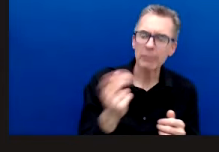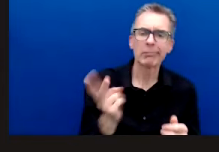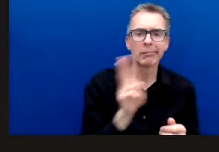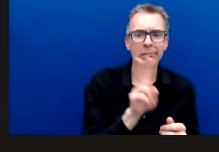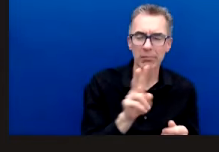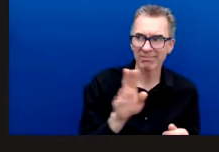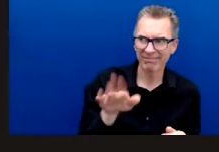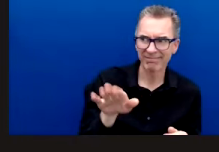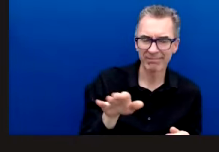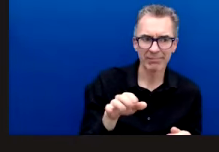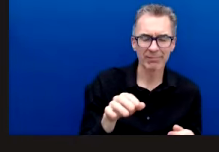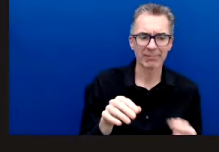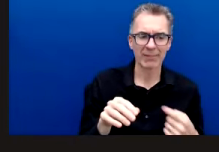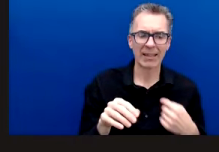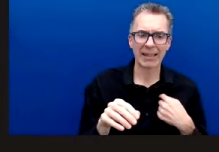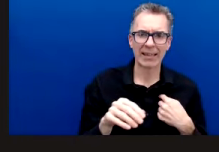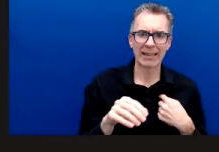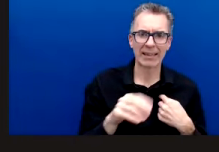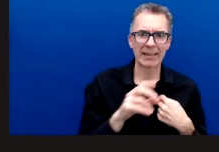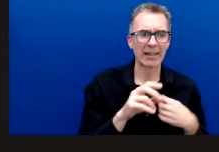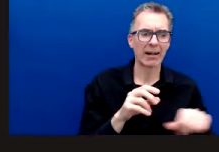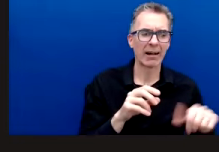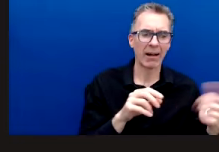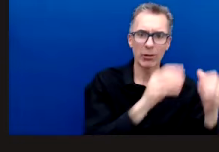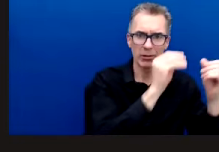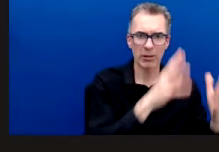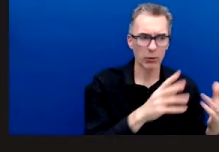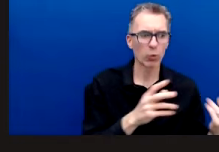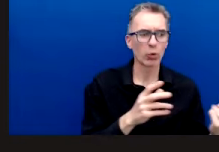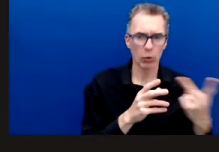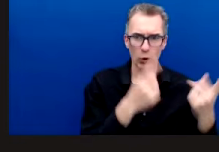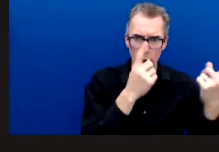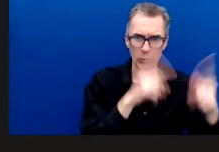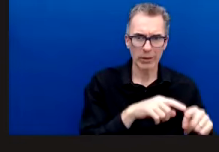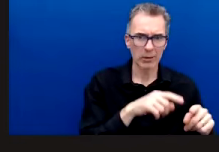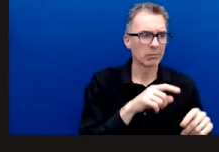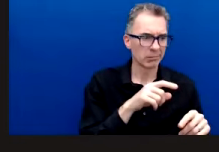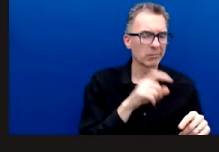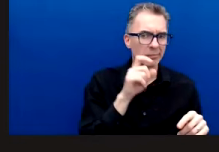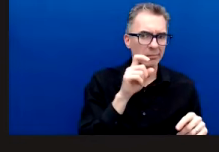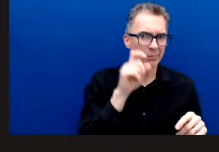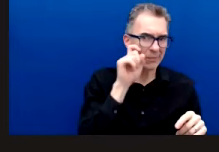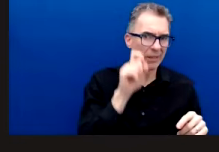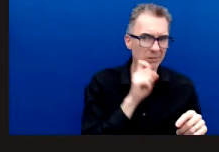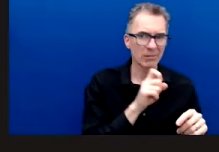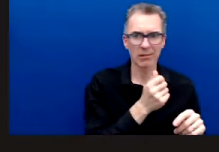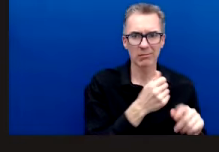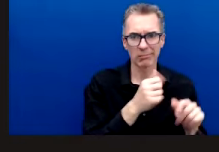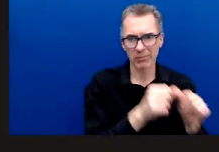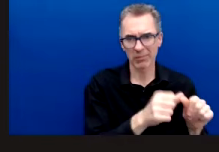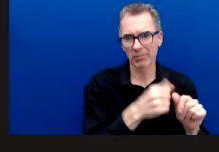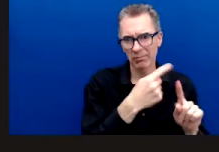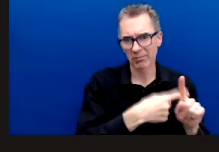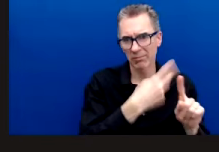in a consensual, intimate relationship with one of their instructors for several months, and discloses that over the weekend,